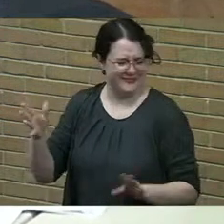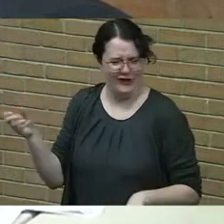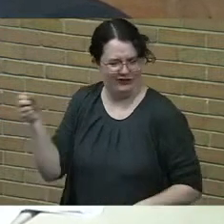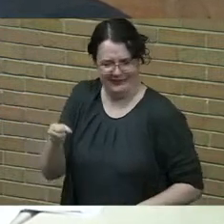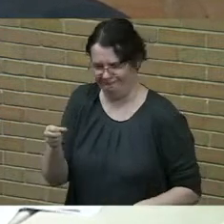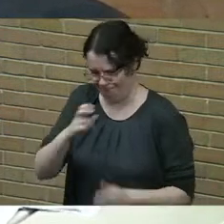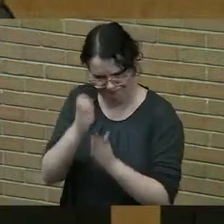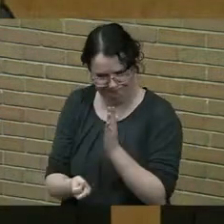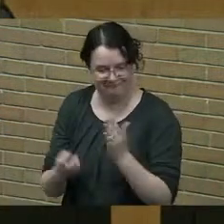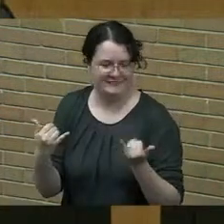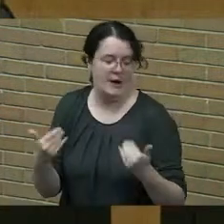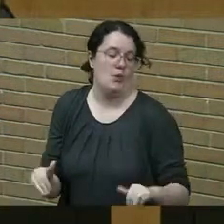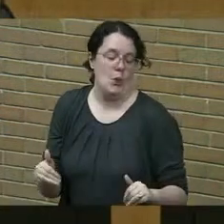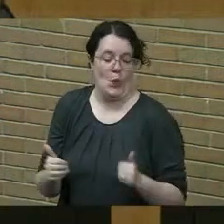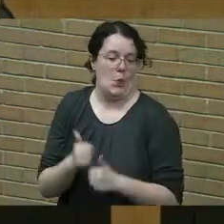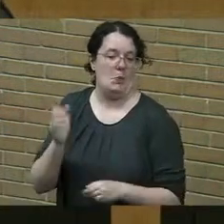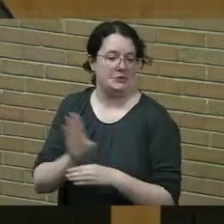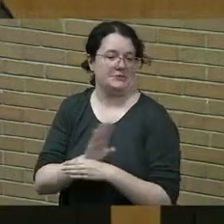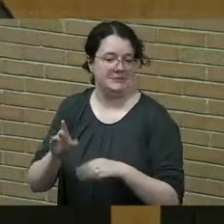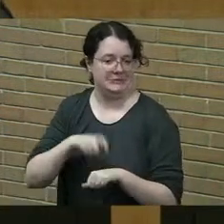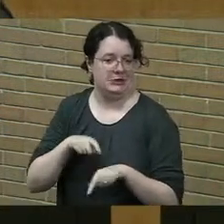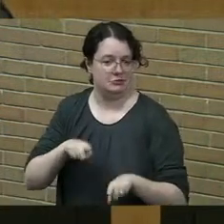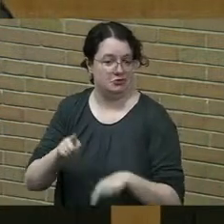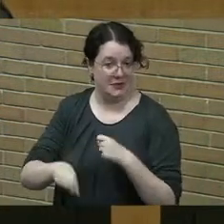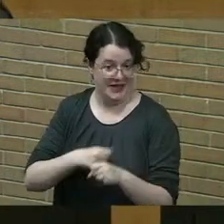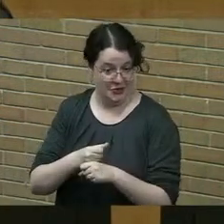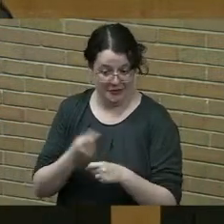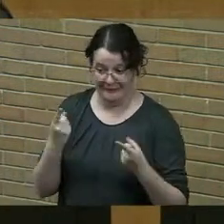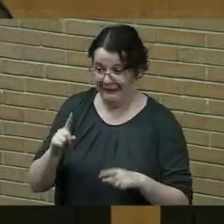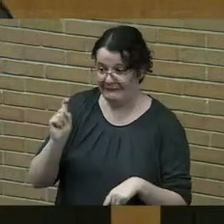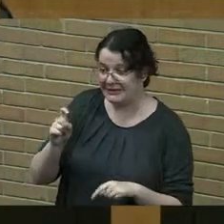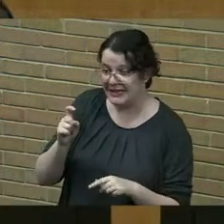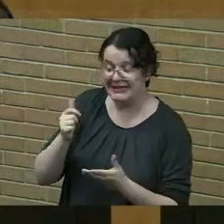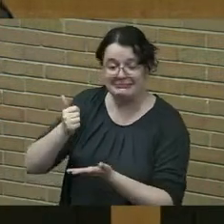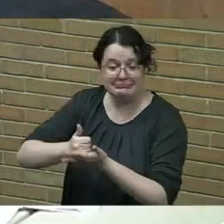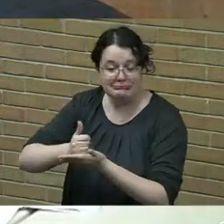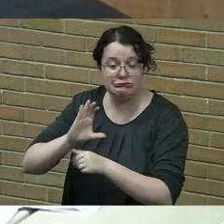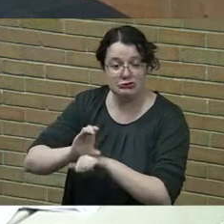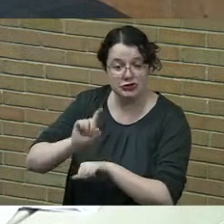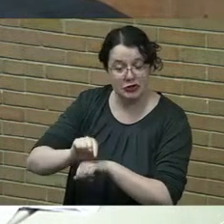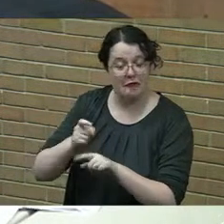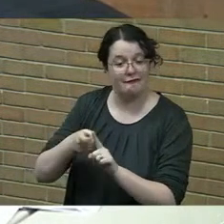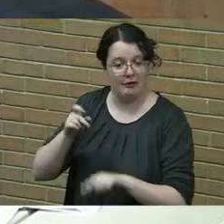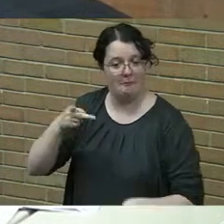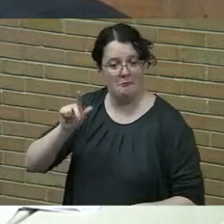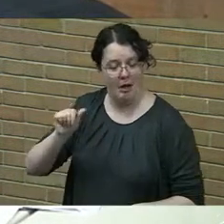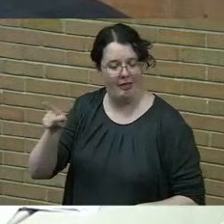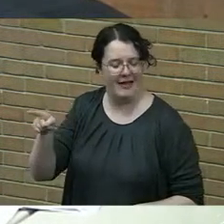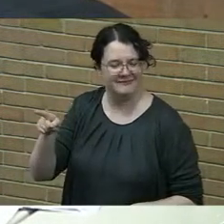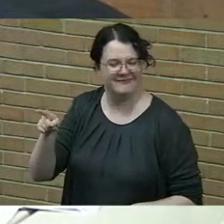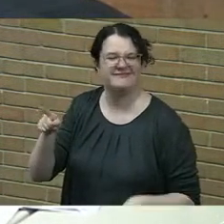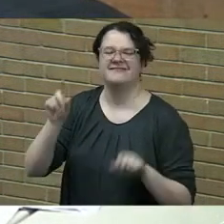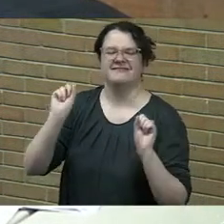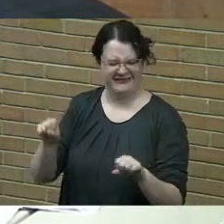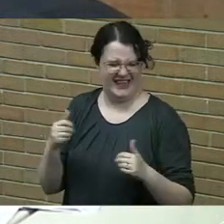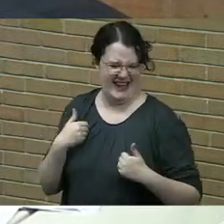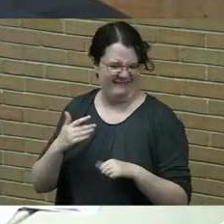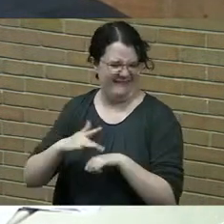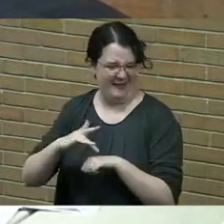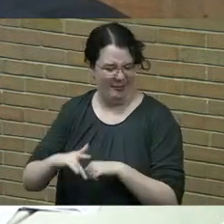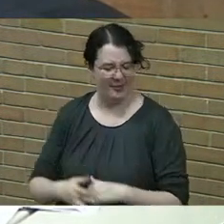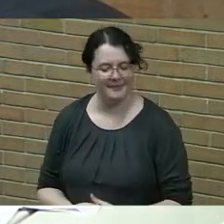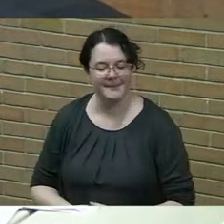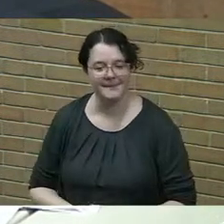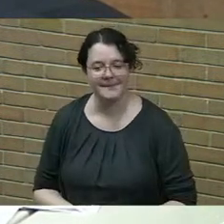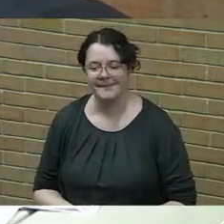year, but should we need any further consulting services from Paula, we'll have them available under the terms